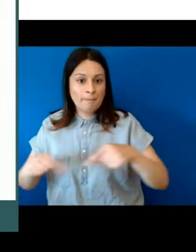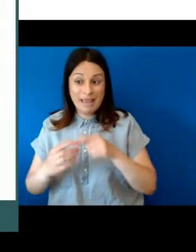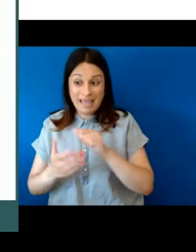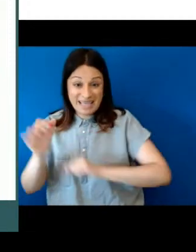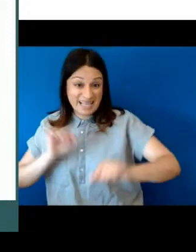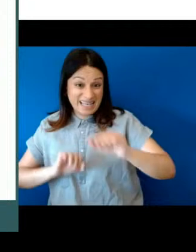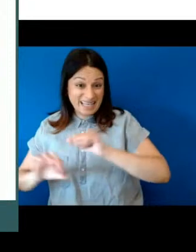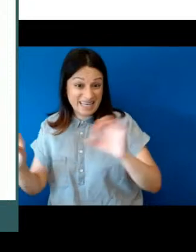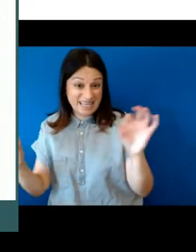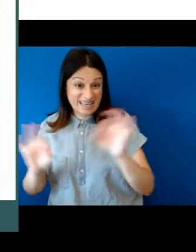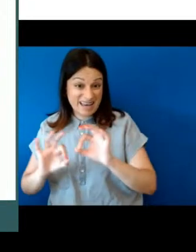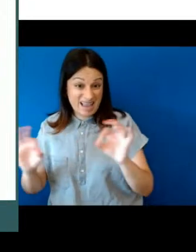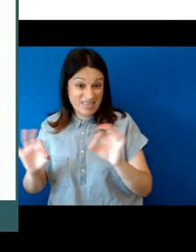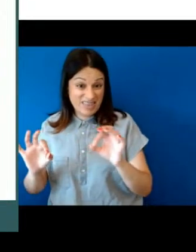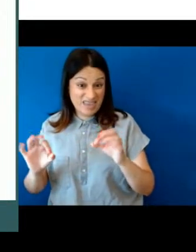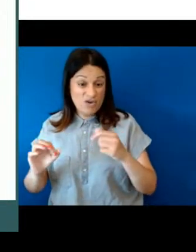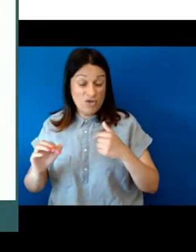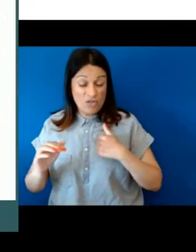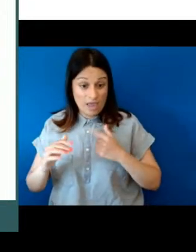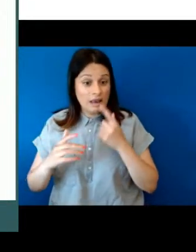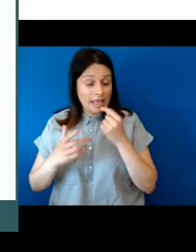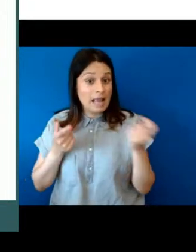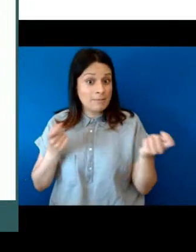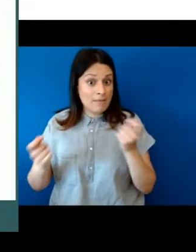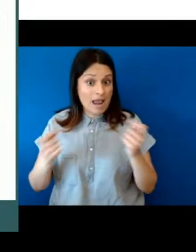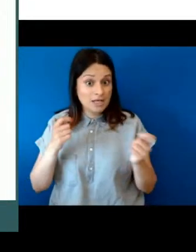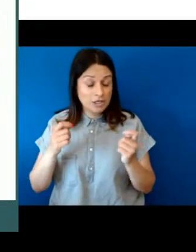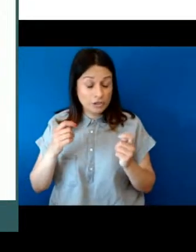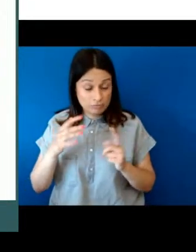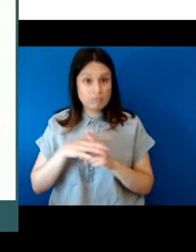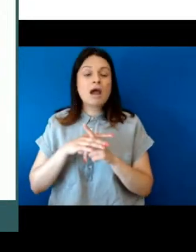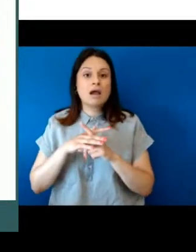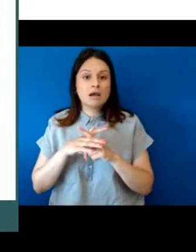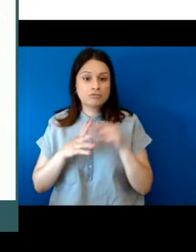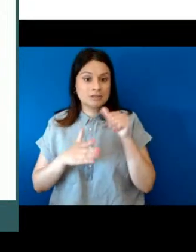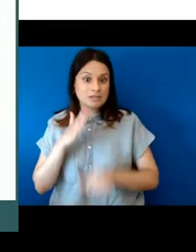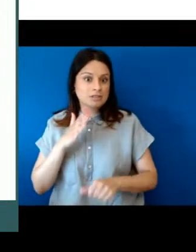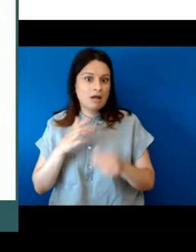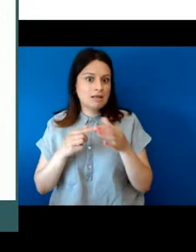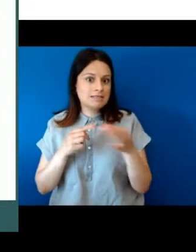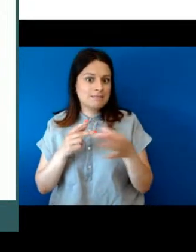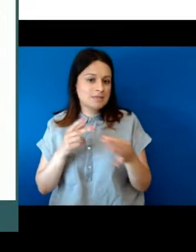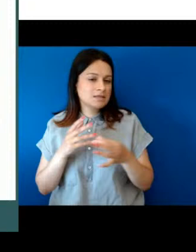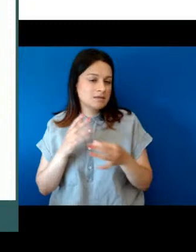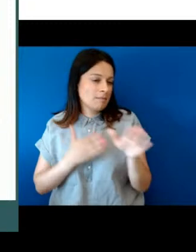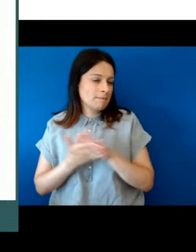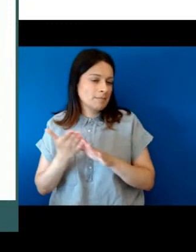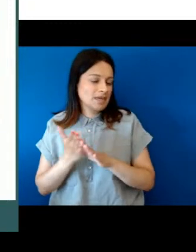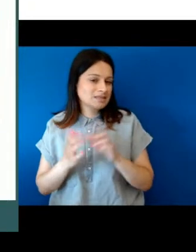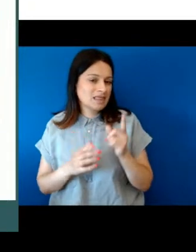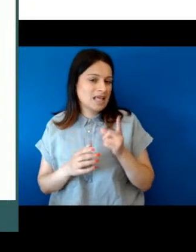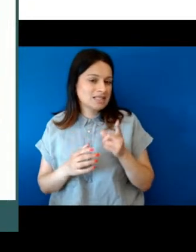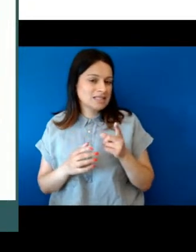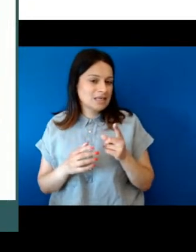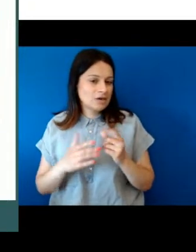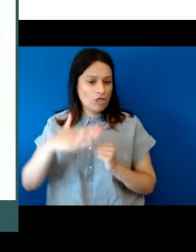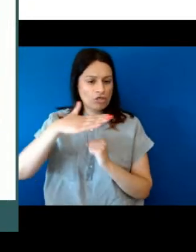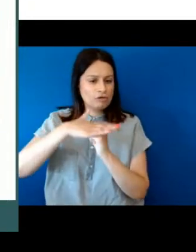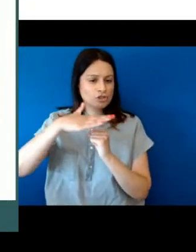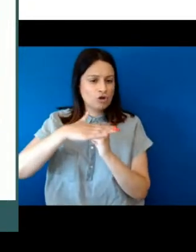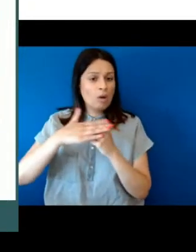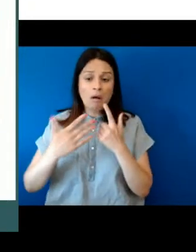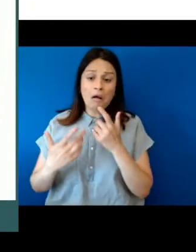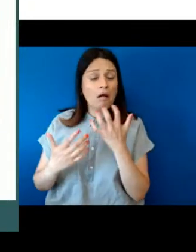has been breached, and then they can get symptoms. That type of thing is what I'm talking about by their symptom threshold. Or it could be